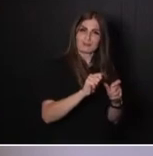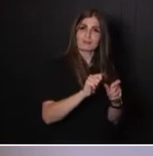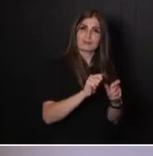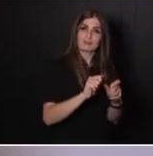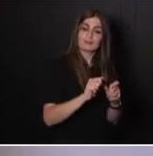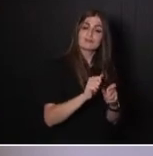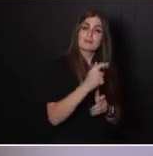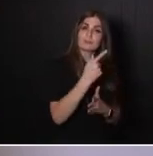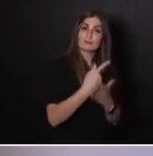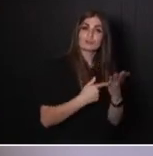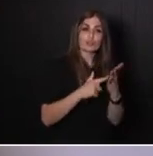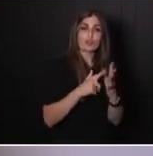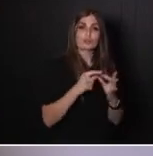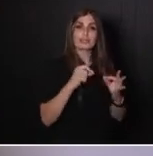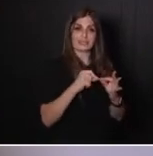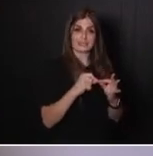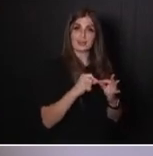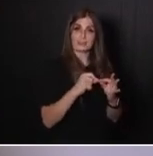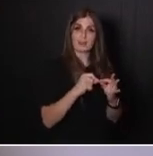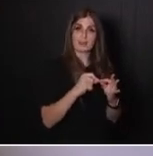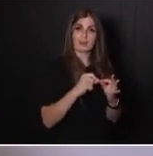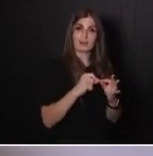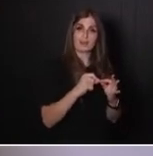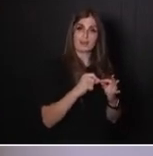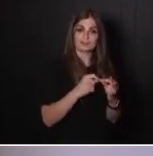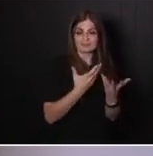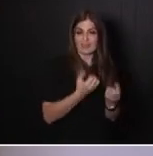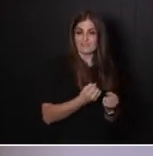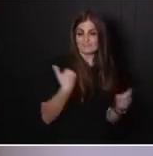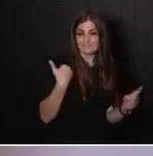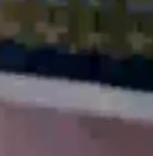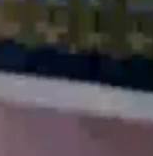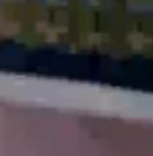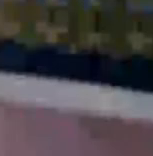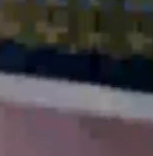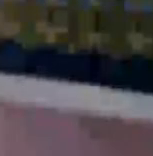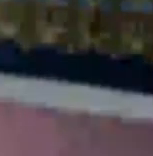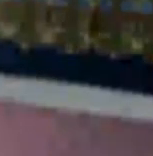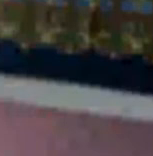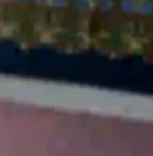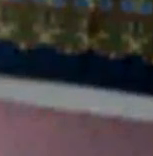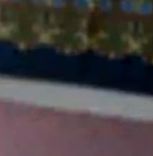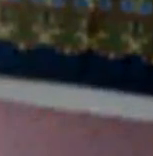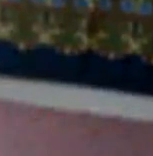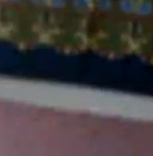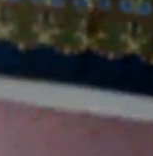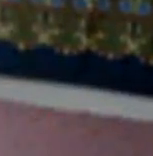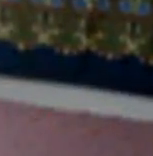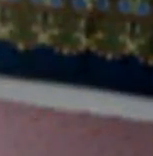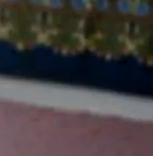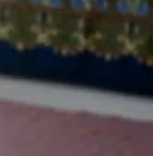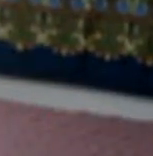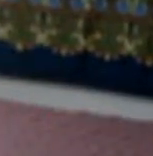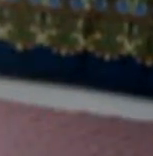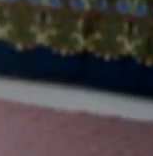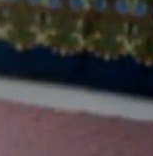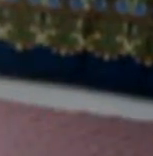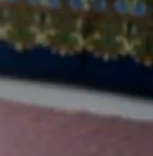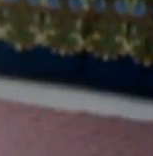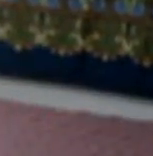because only a Labor government ever has. We are definitely at our wits'